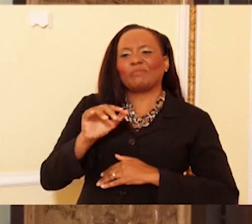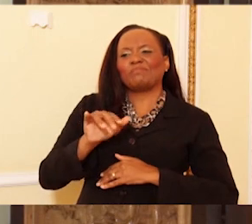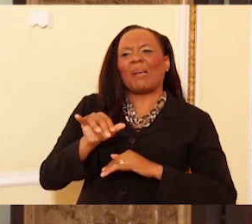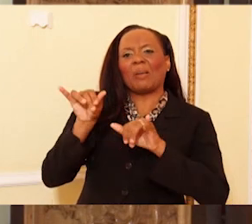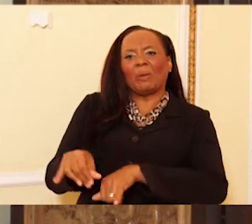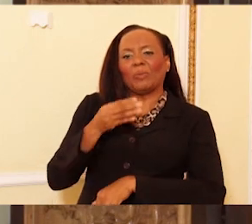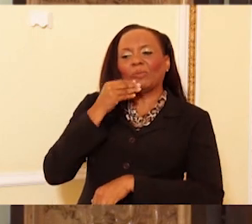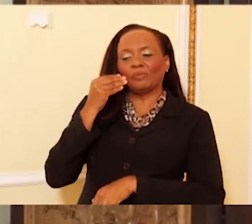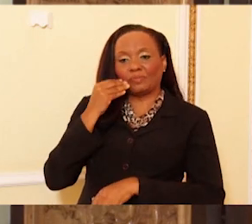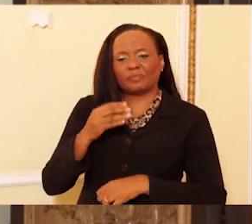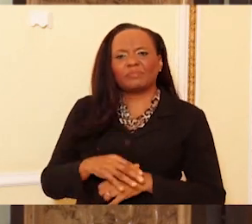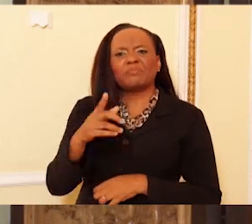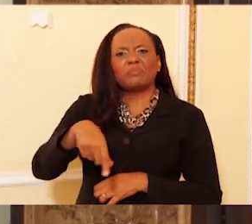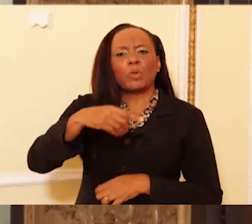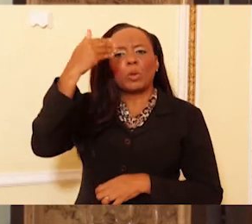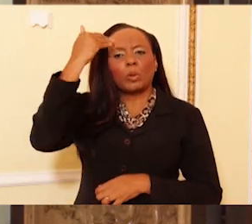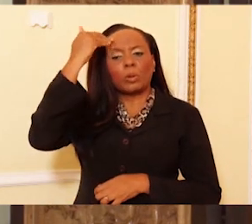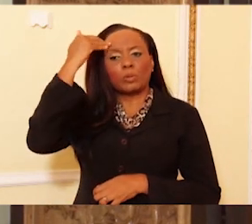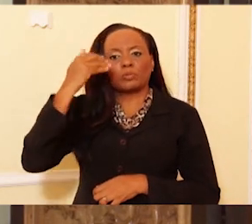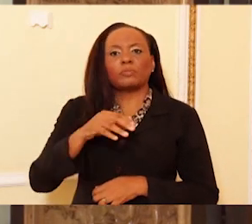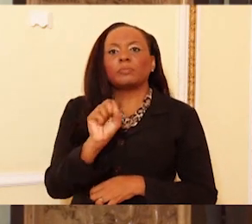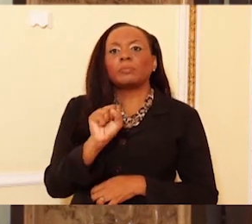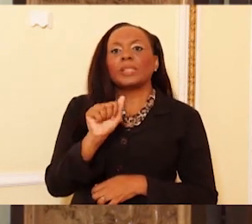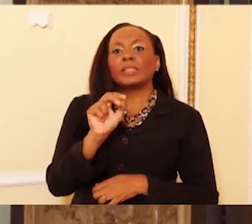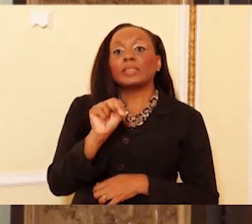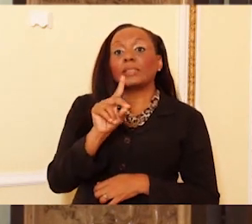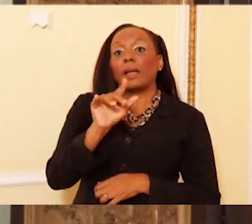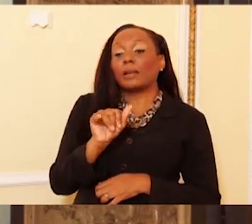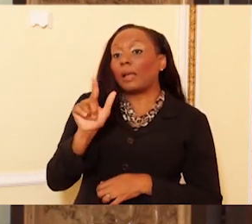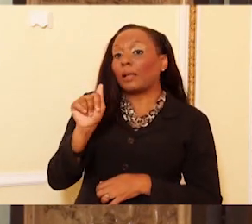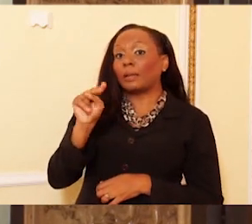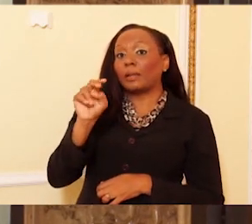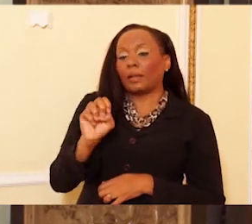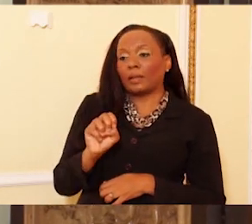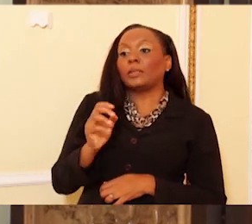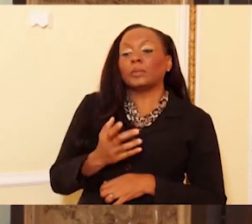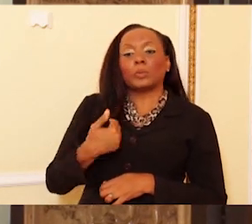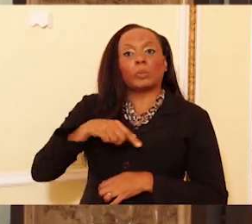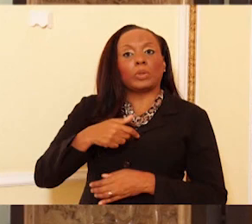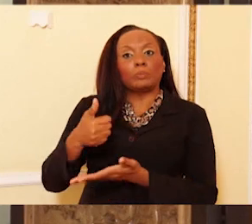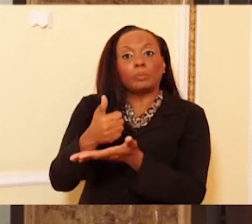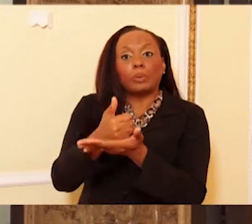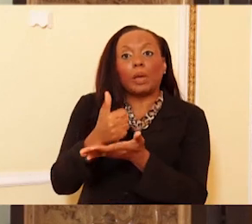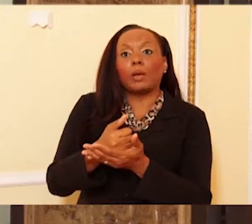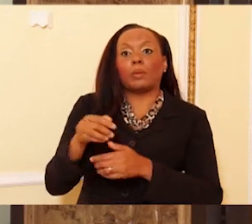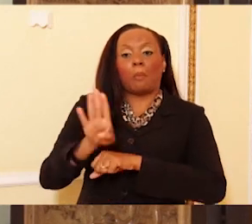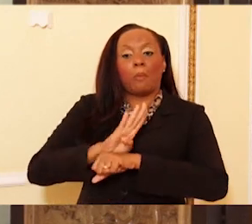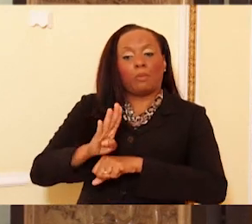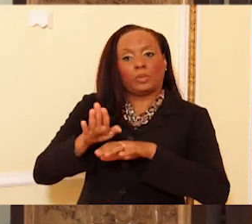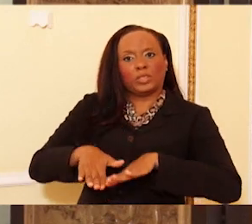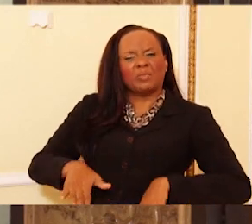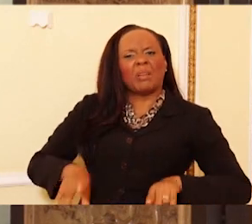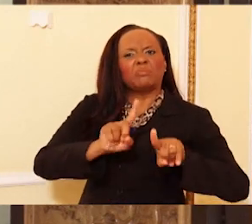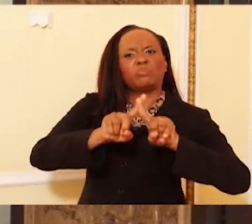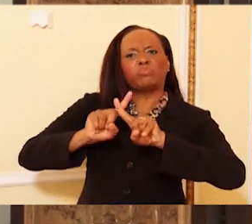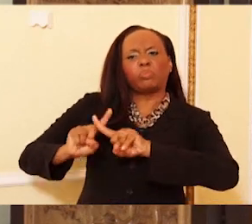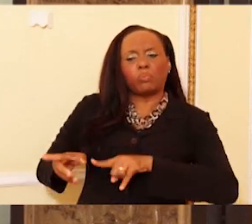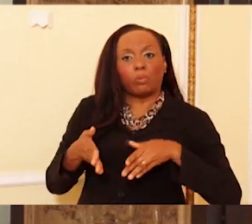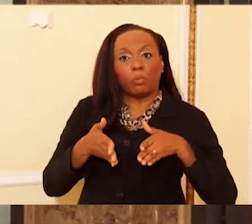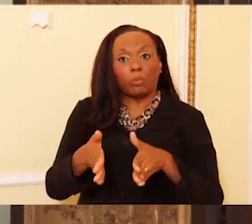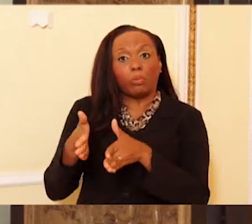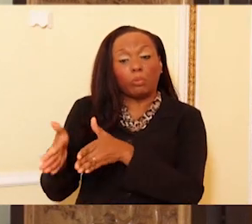the Sandy Lane Charitable Trust has for many years now been helping children of Barbados in a variety of ways.